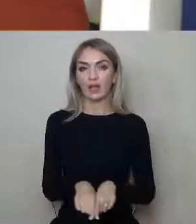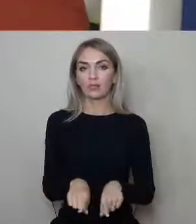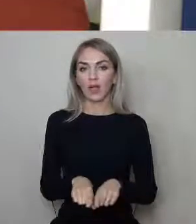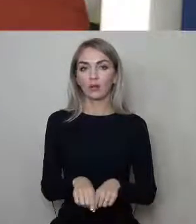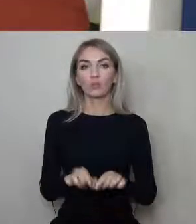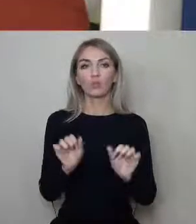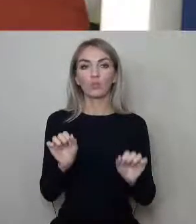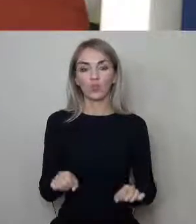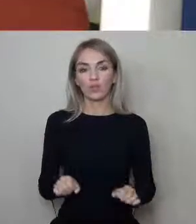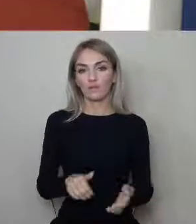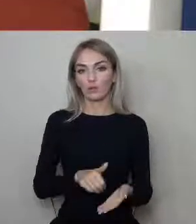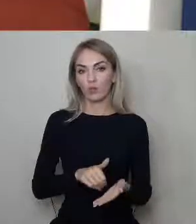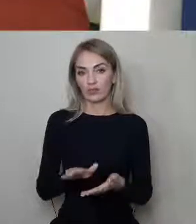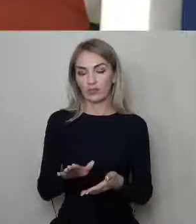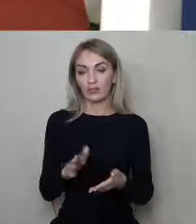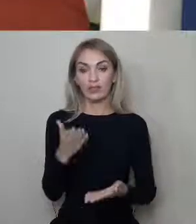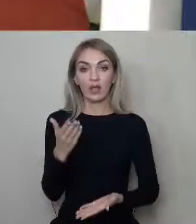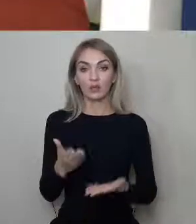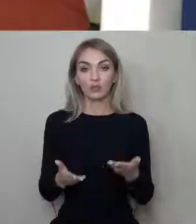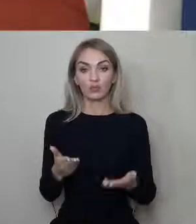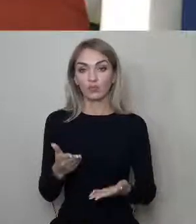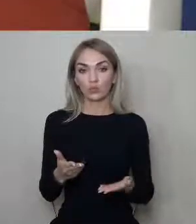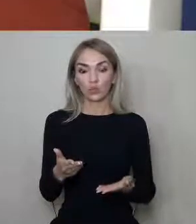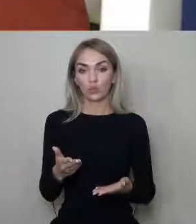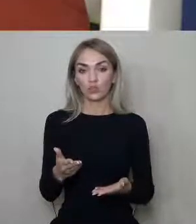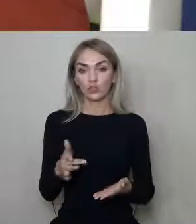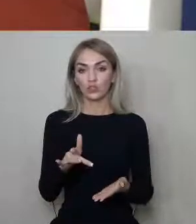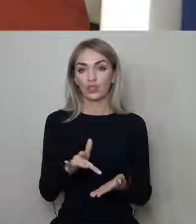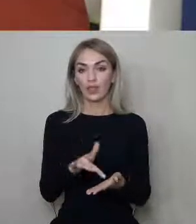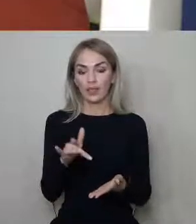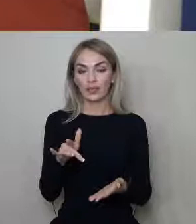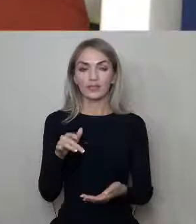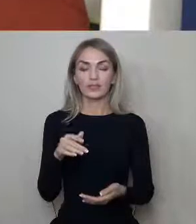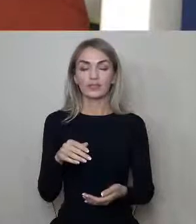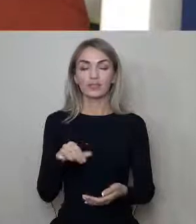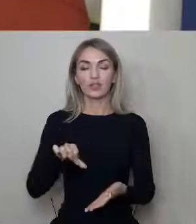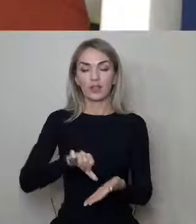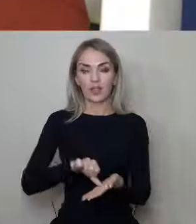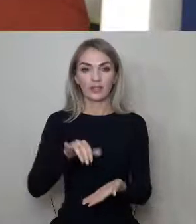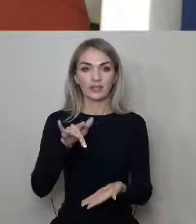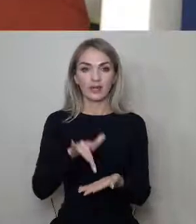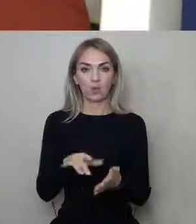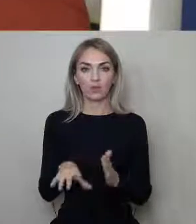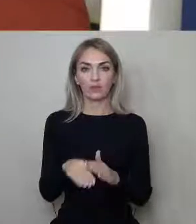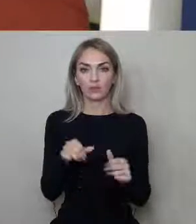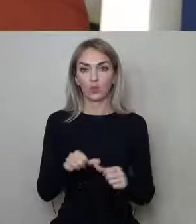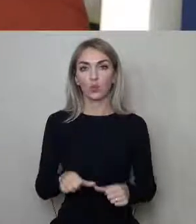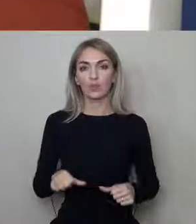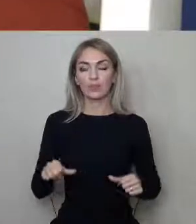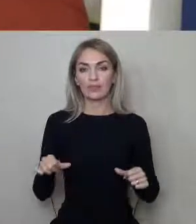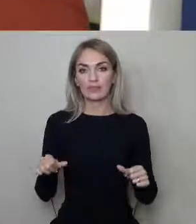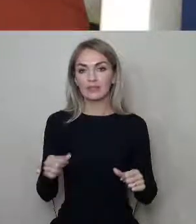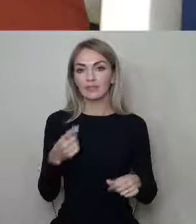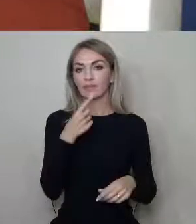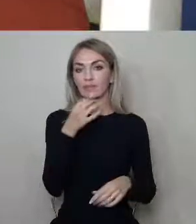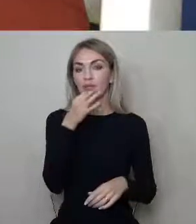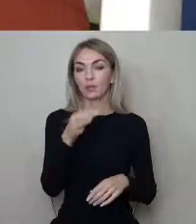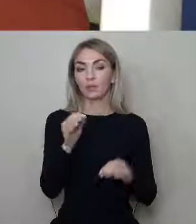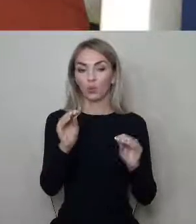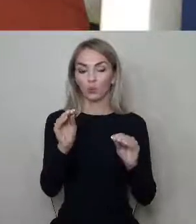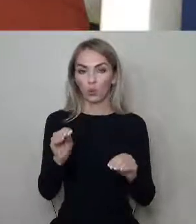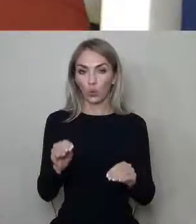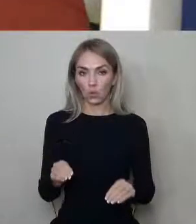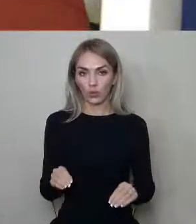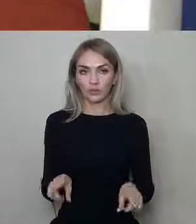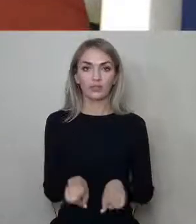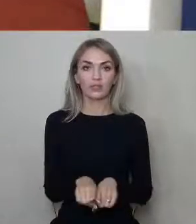I think that it could be the same with respect to the members of the commission, irrespective of the type of the